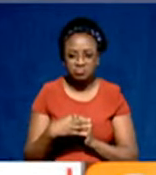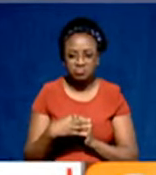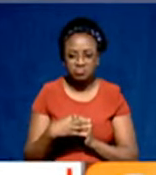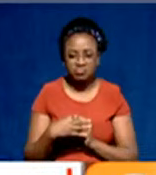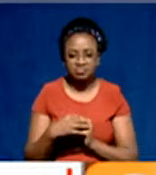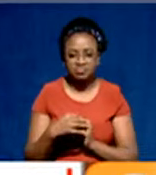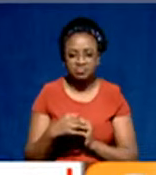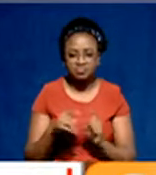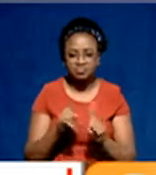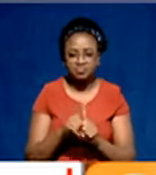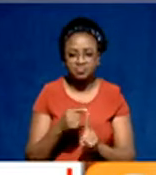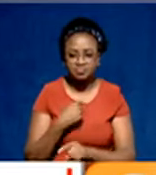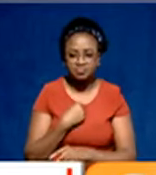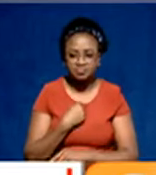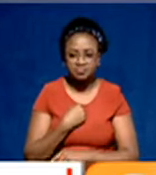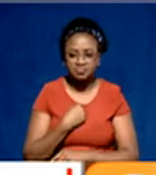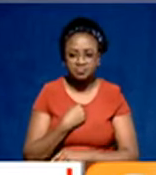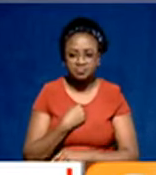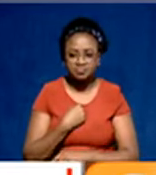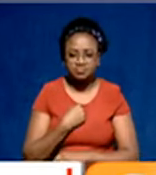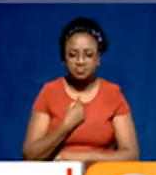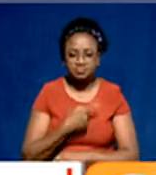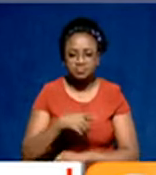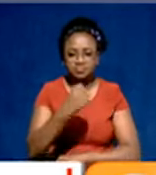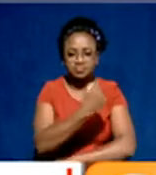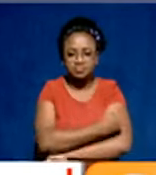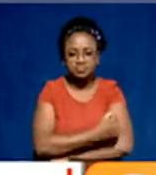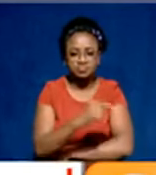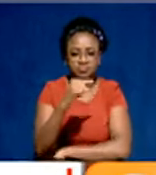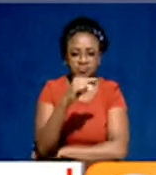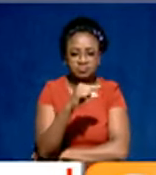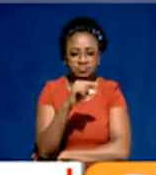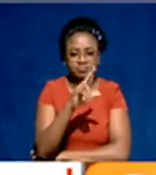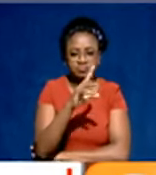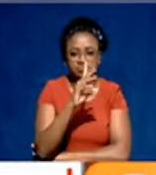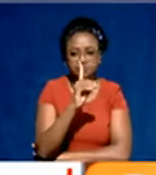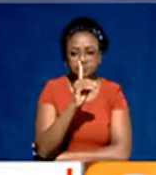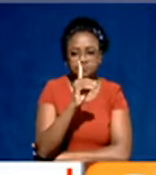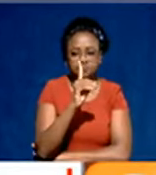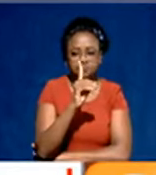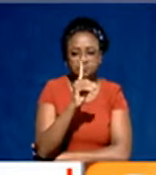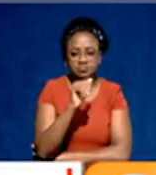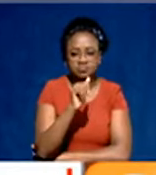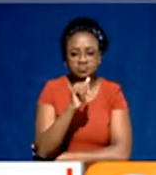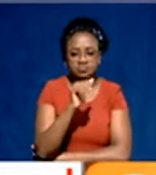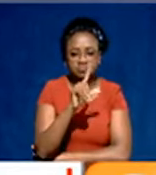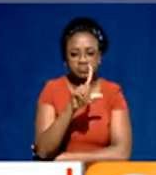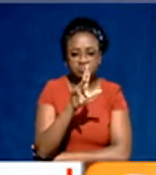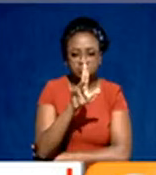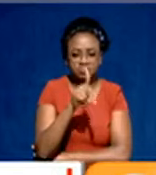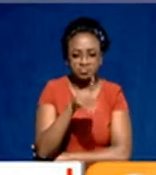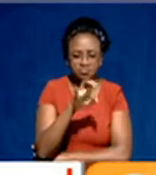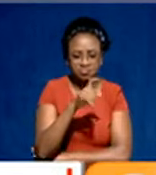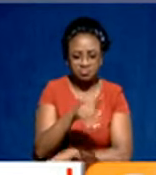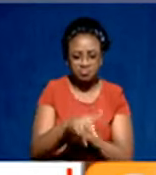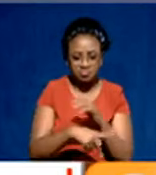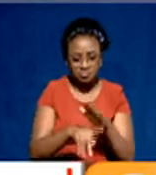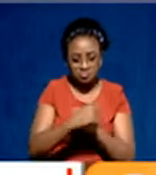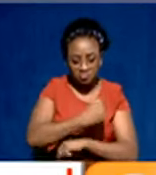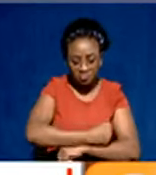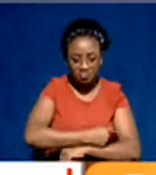I used to go to Guadalupe Junior School. Yes, I had very supportive teachers there. In my